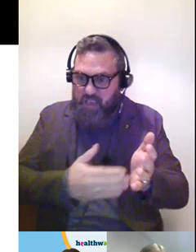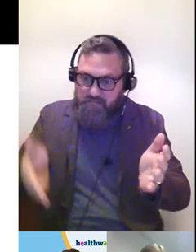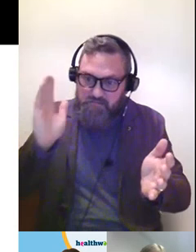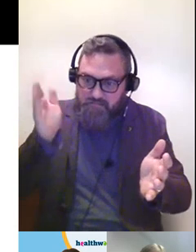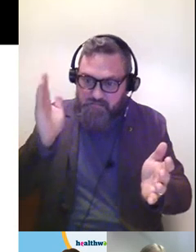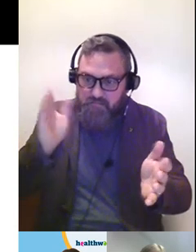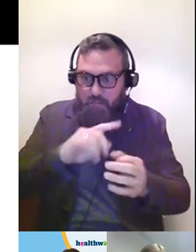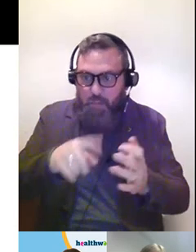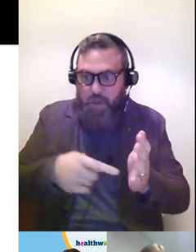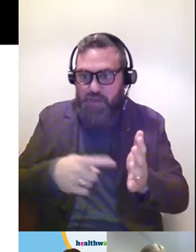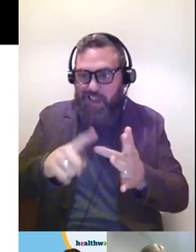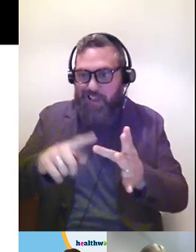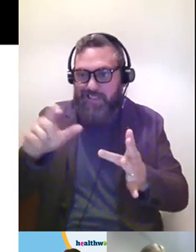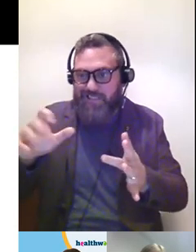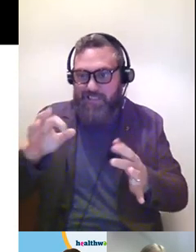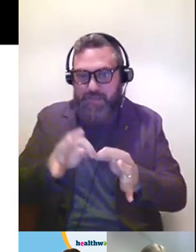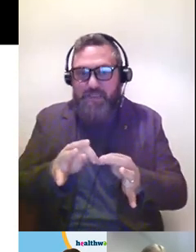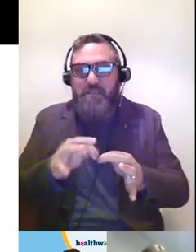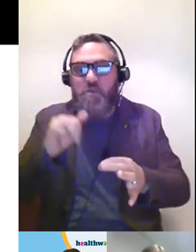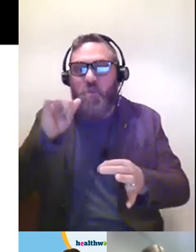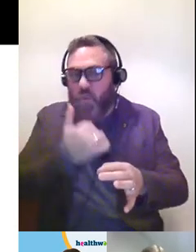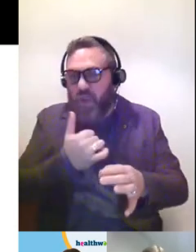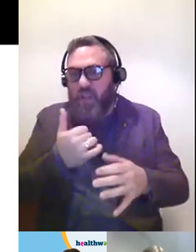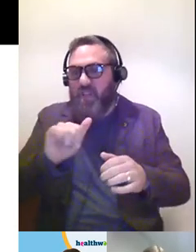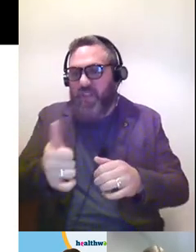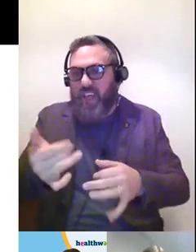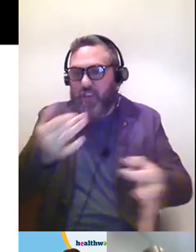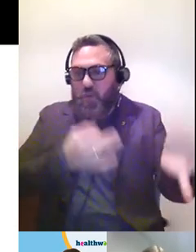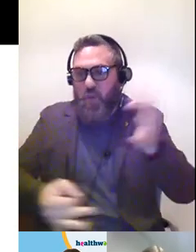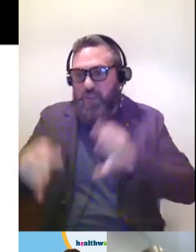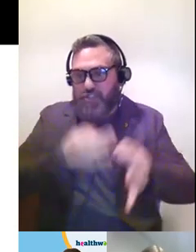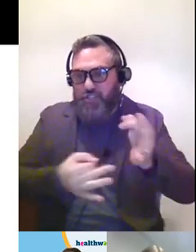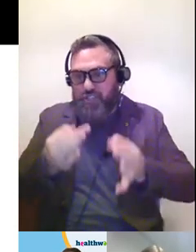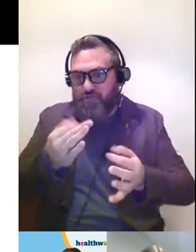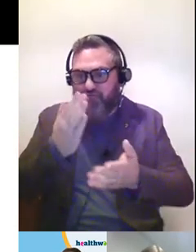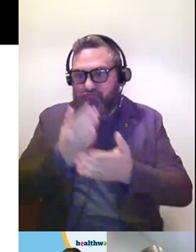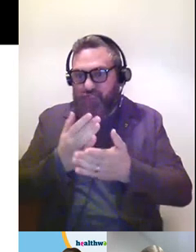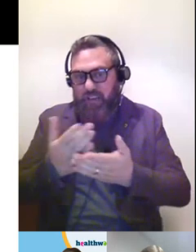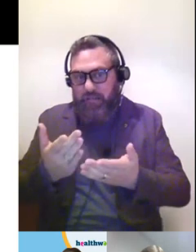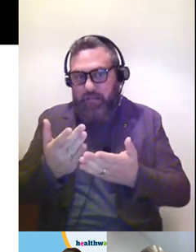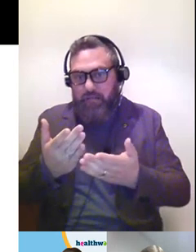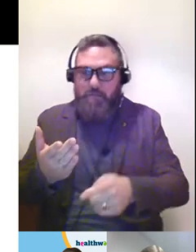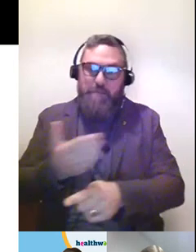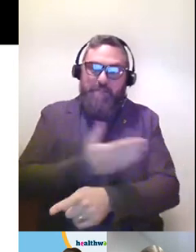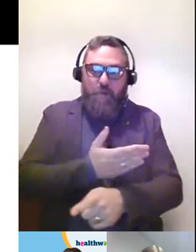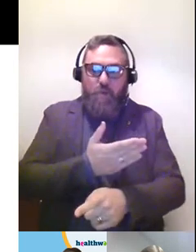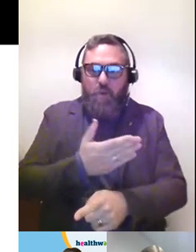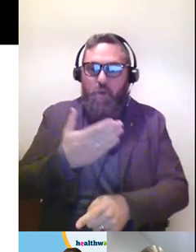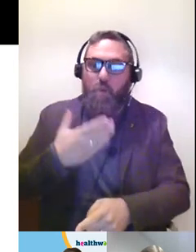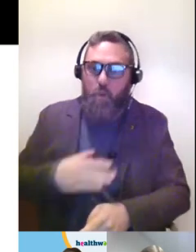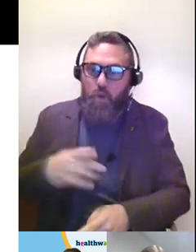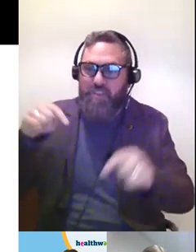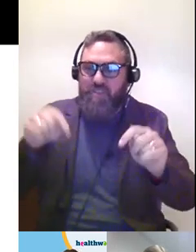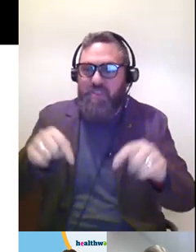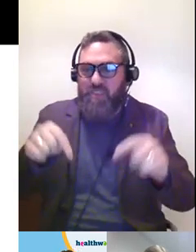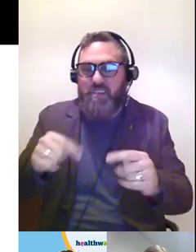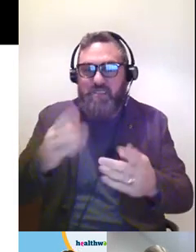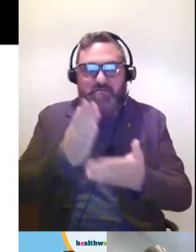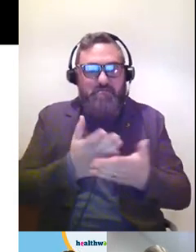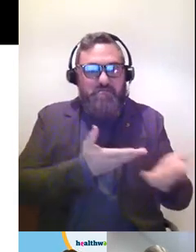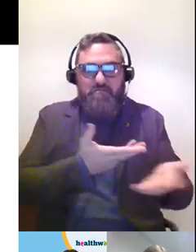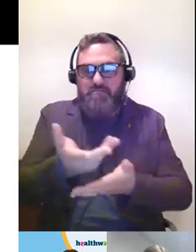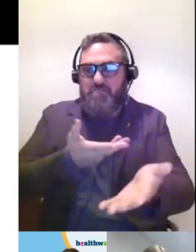after which the panel will take questions. And they really emphasised beforehand how much they want this to be a